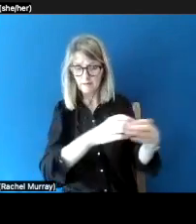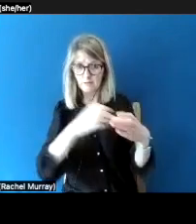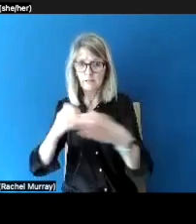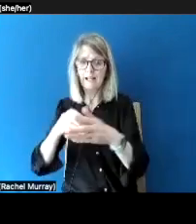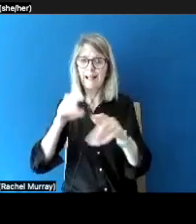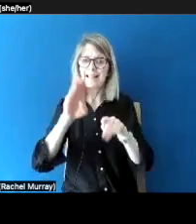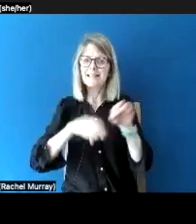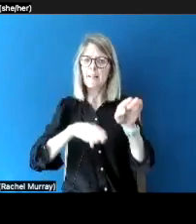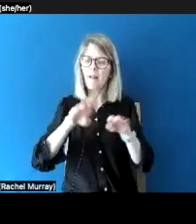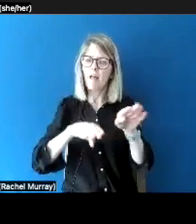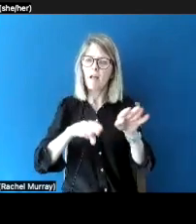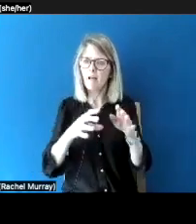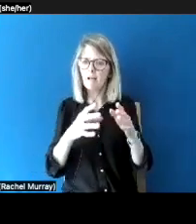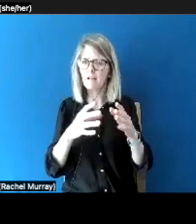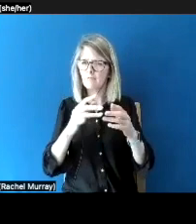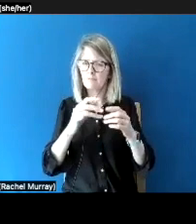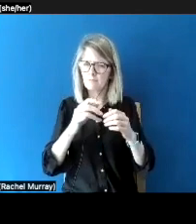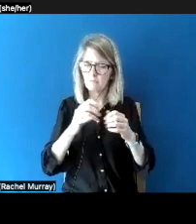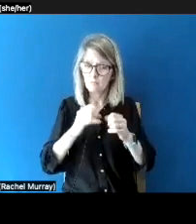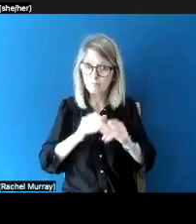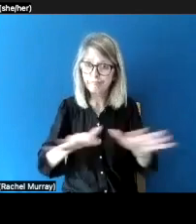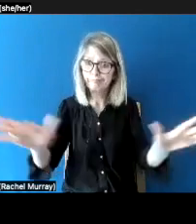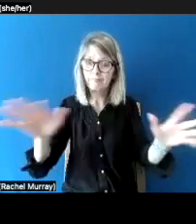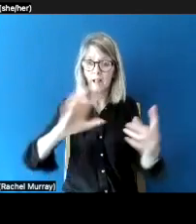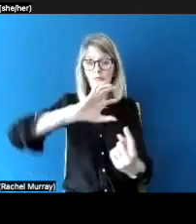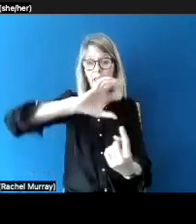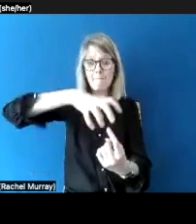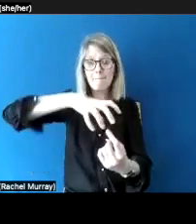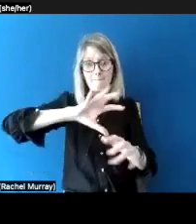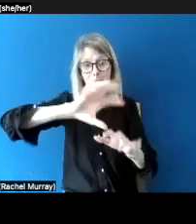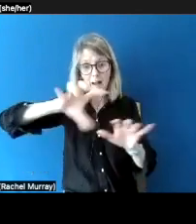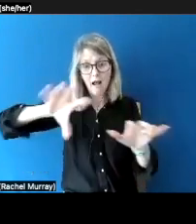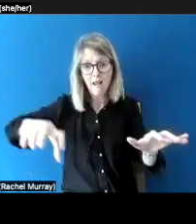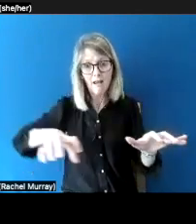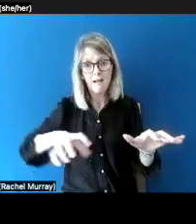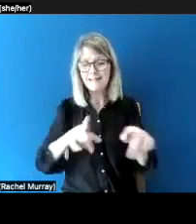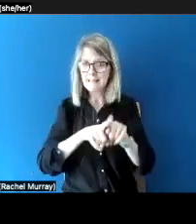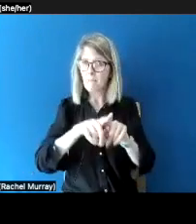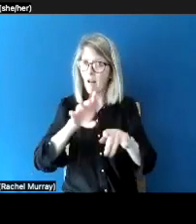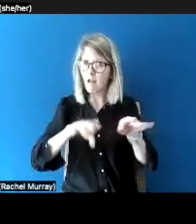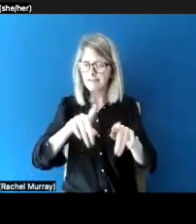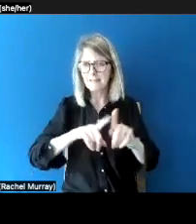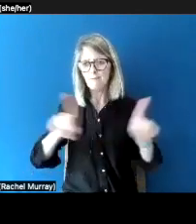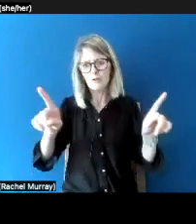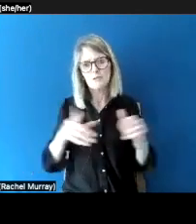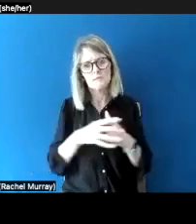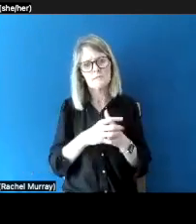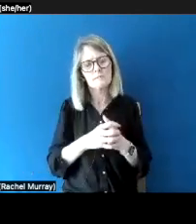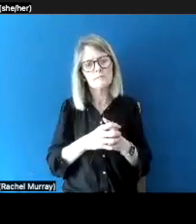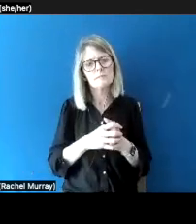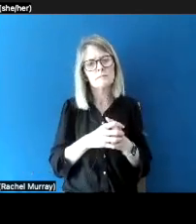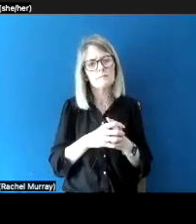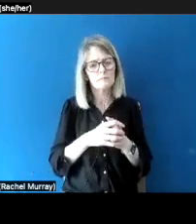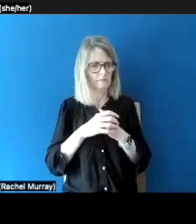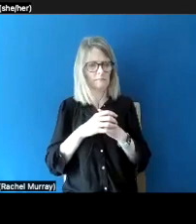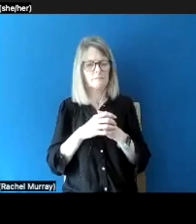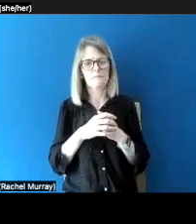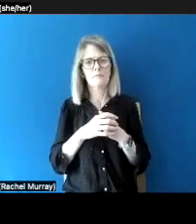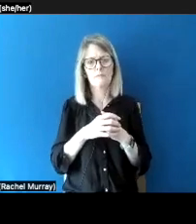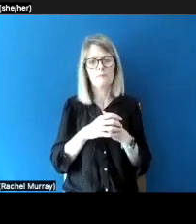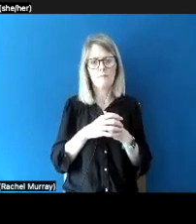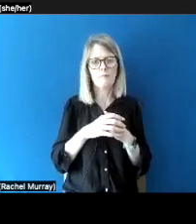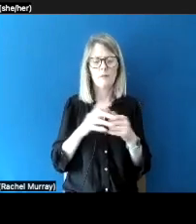was happening across the empire. And of course, there is the second element of the